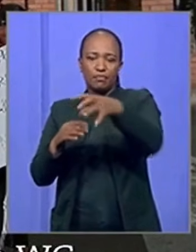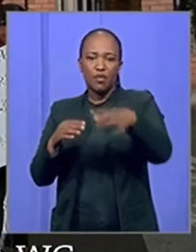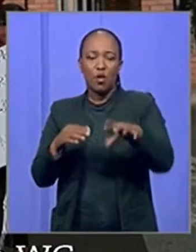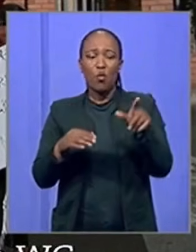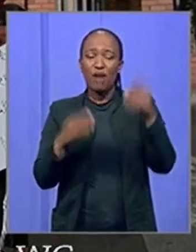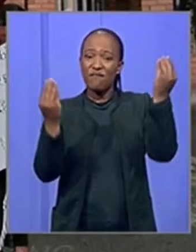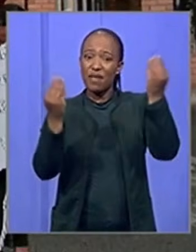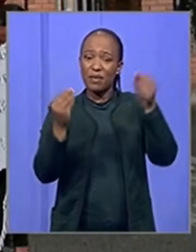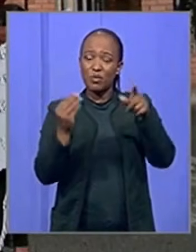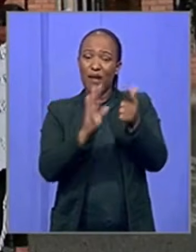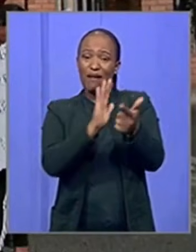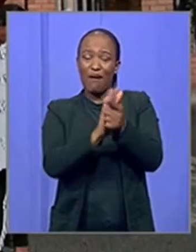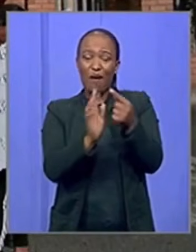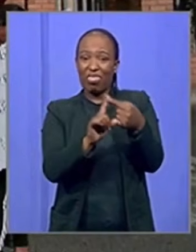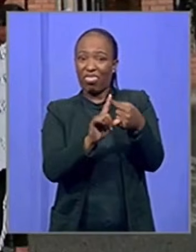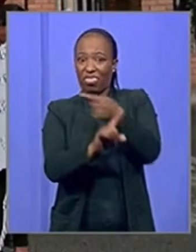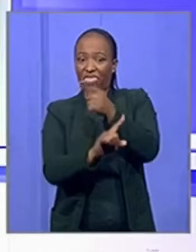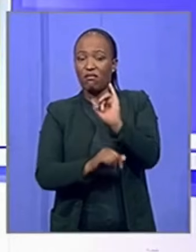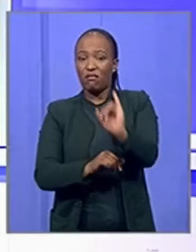tsa molao.